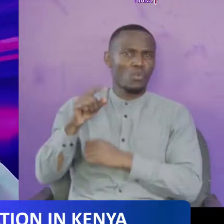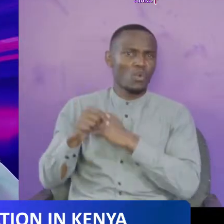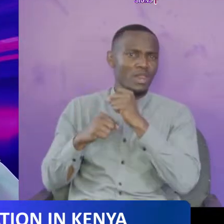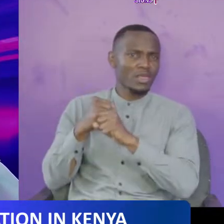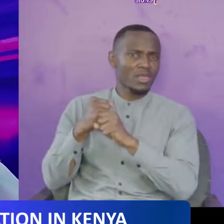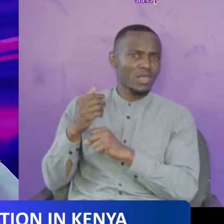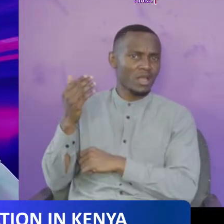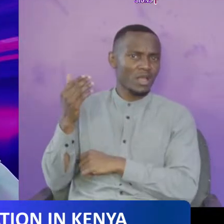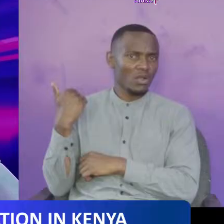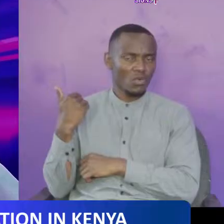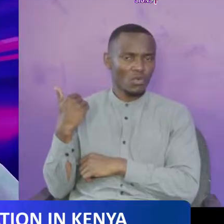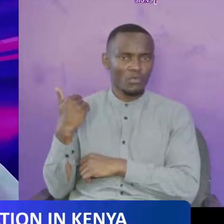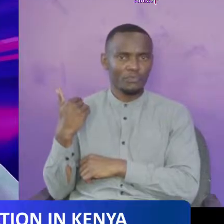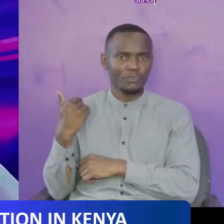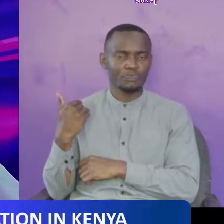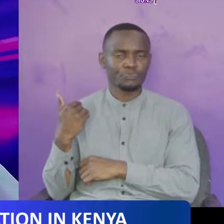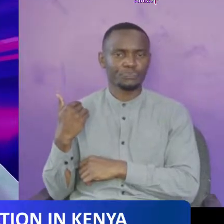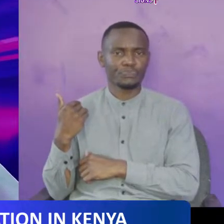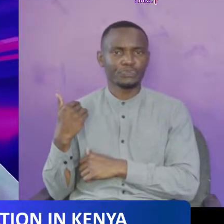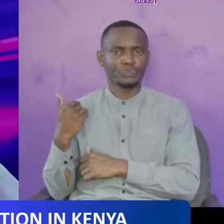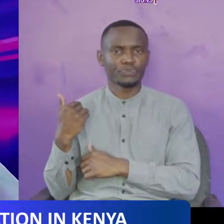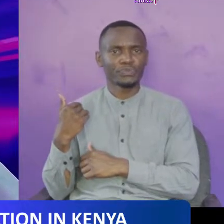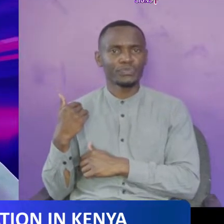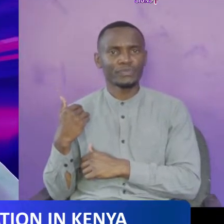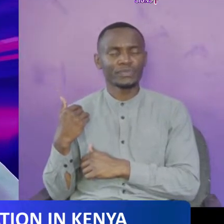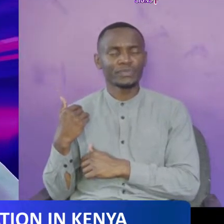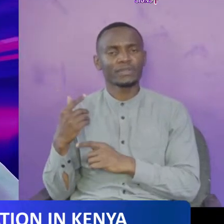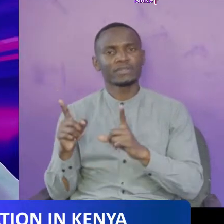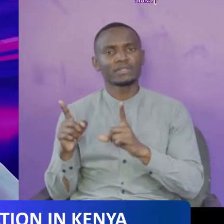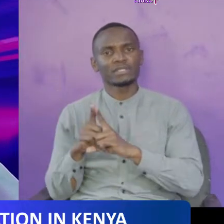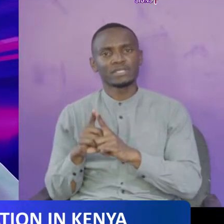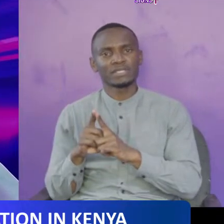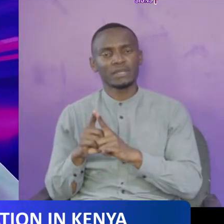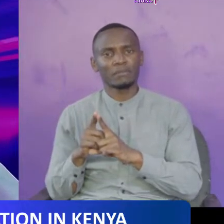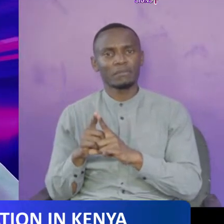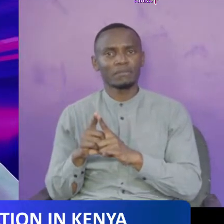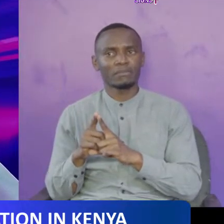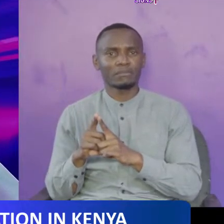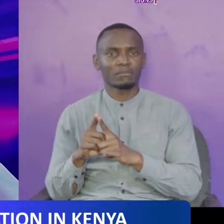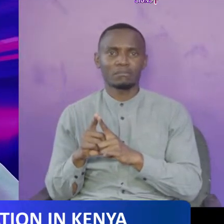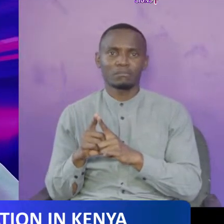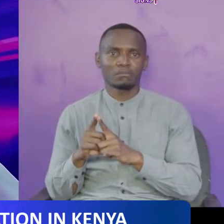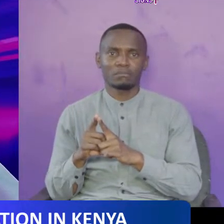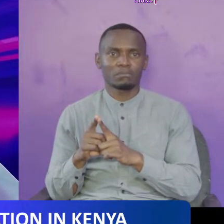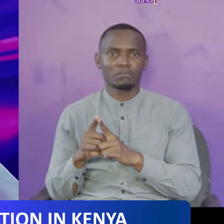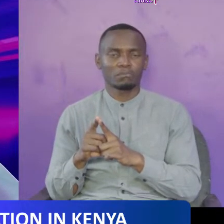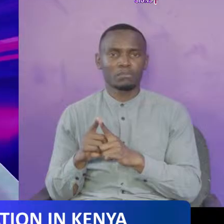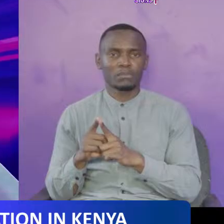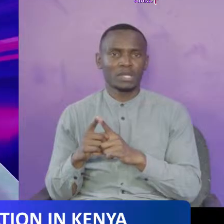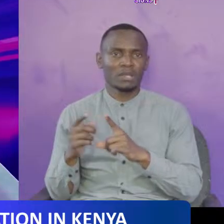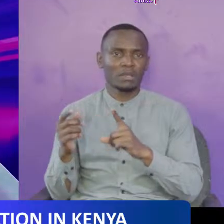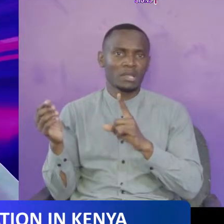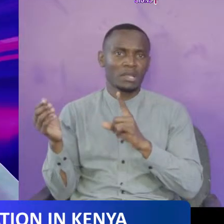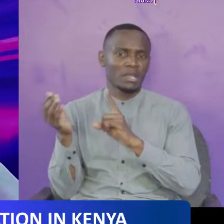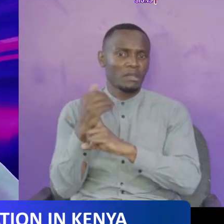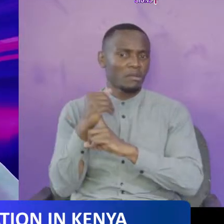ago, and they have gone through this entire process, and unfortunately they haven't discovered their